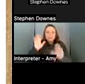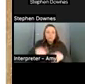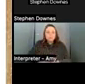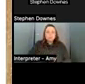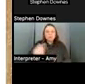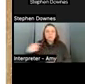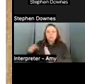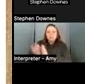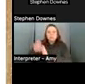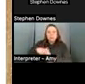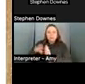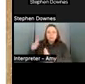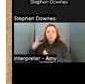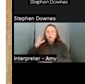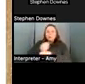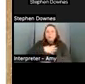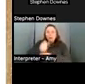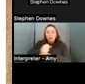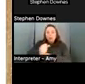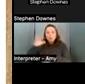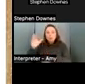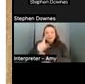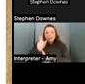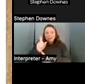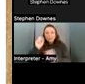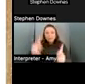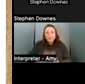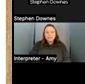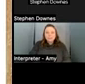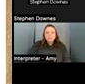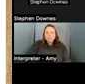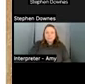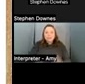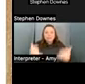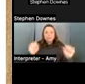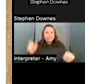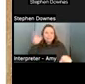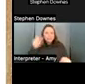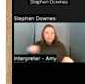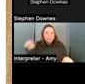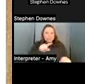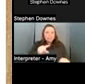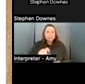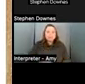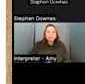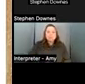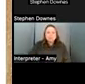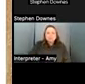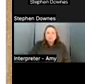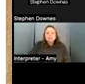oh i'm to grab coffee i'll be right back okay i'll still be able to hear you so if you have anything else okay